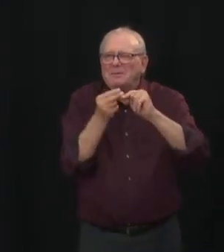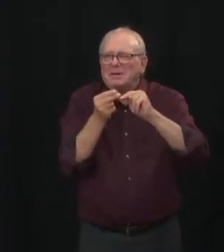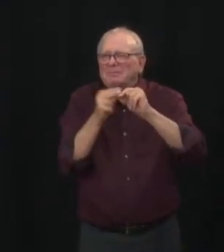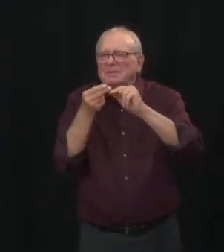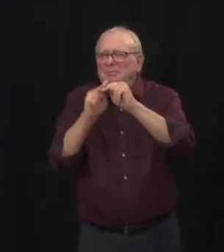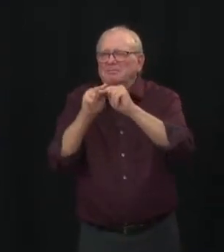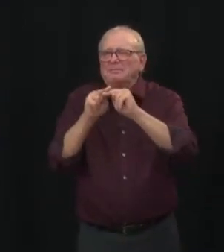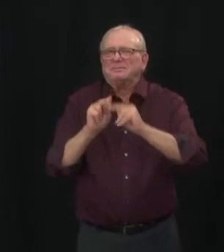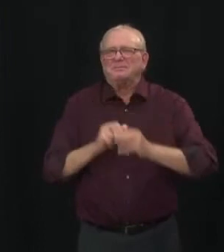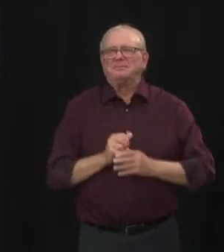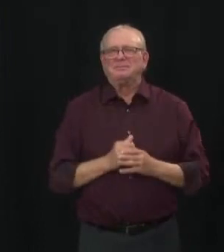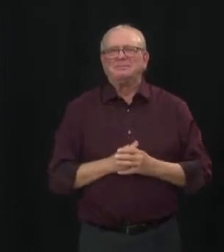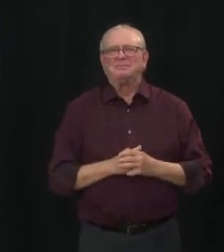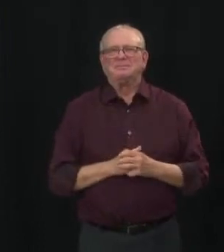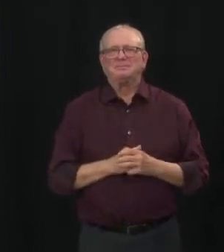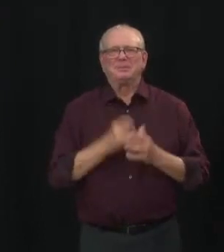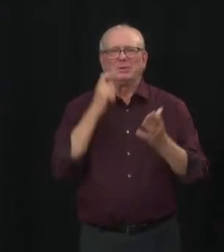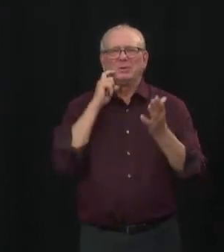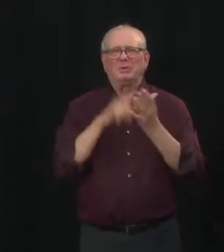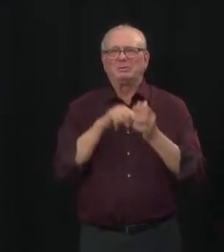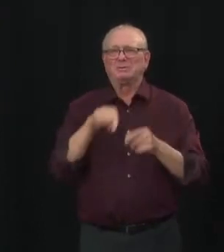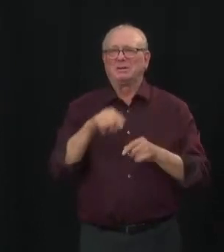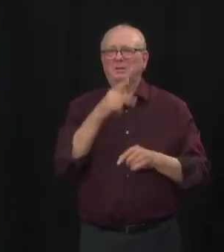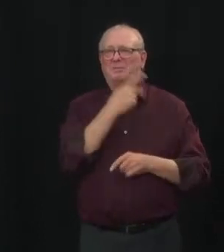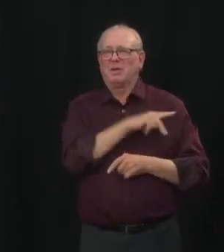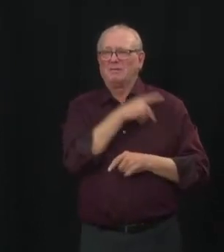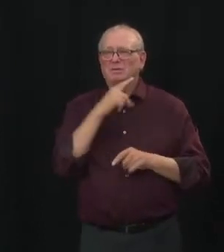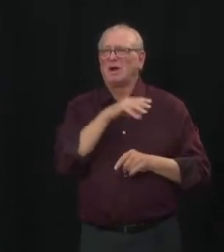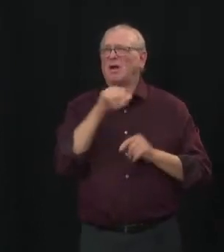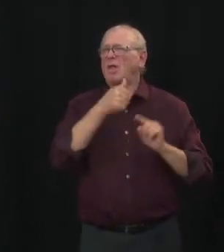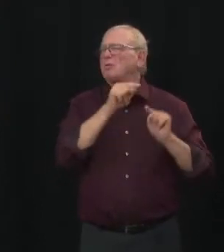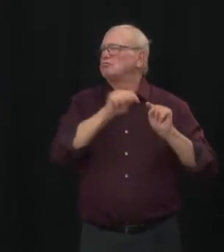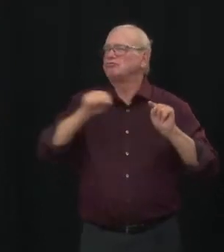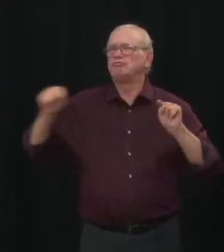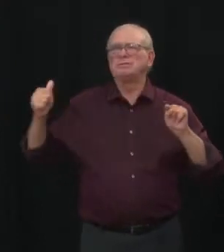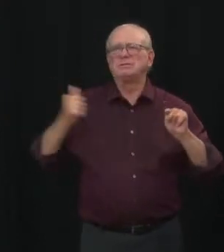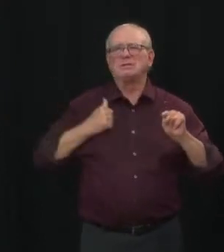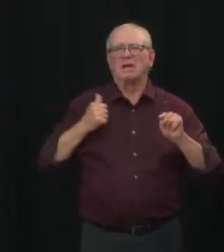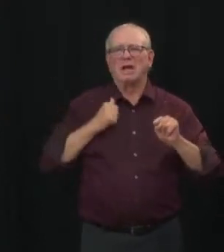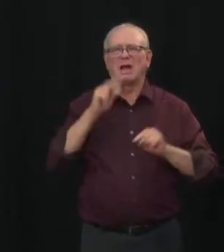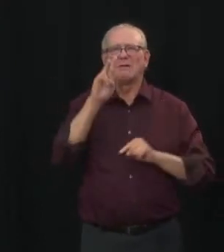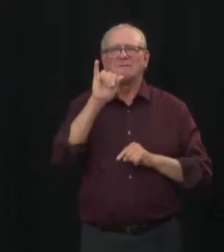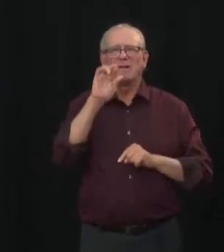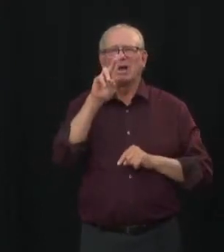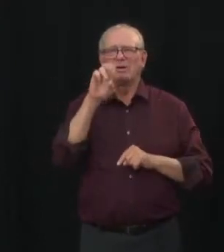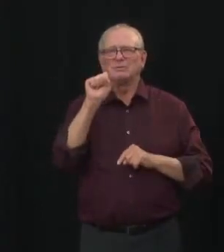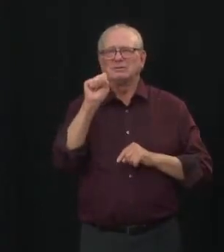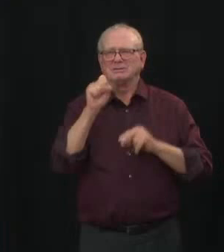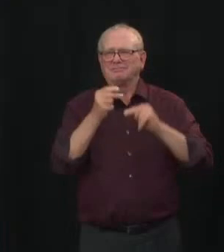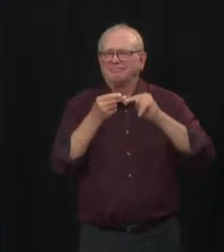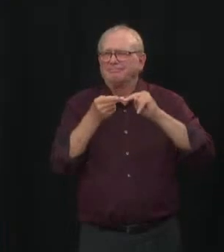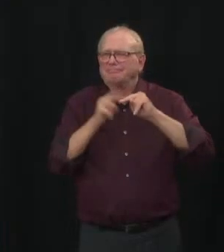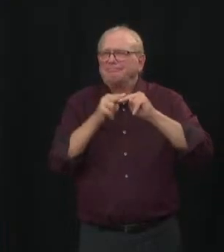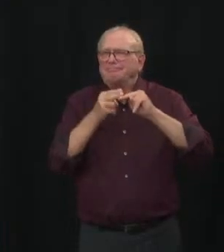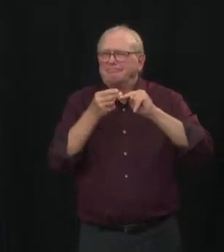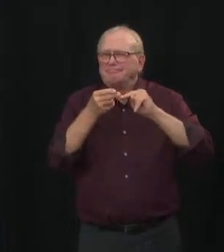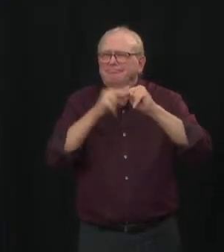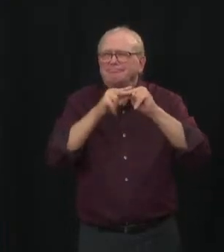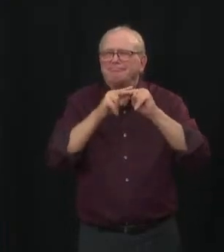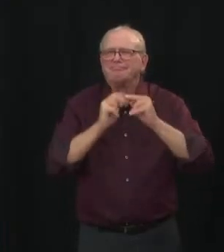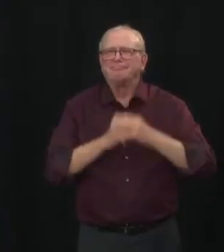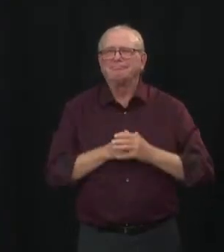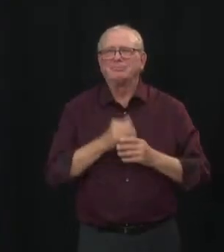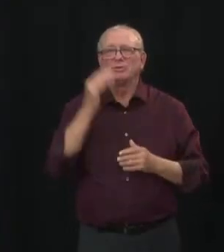Alberta as in other provinces. This is not surprising, given the transmissibility of BA2 and the increase